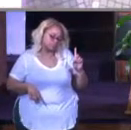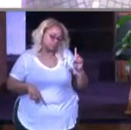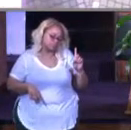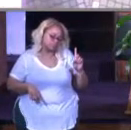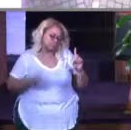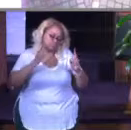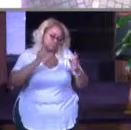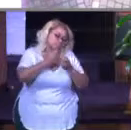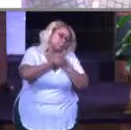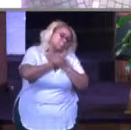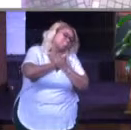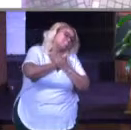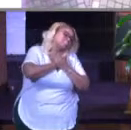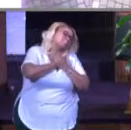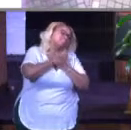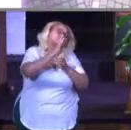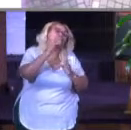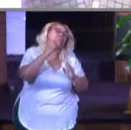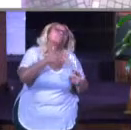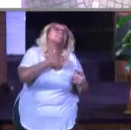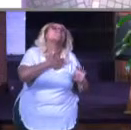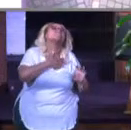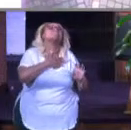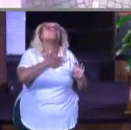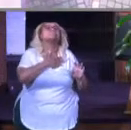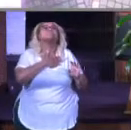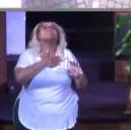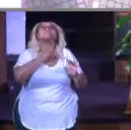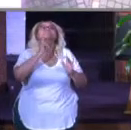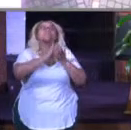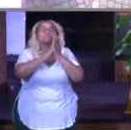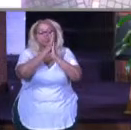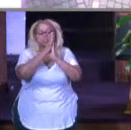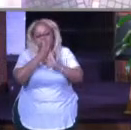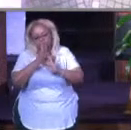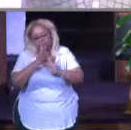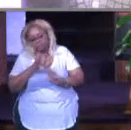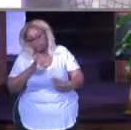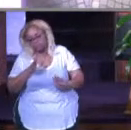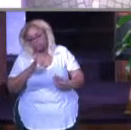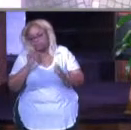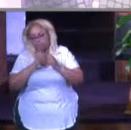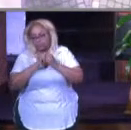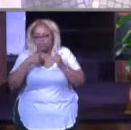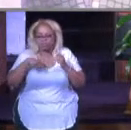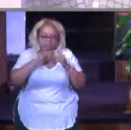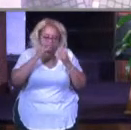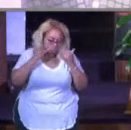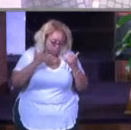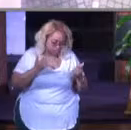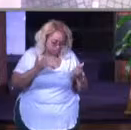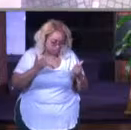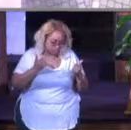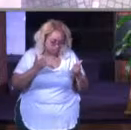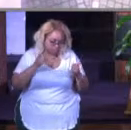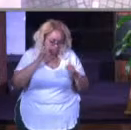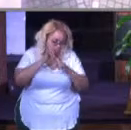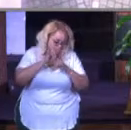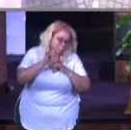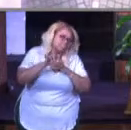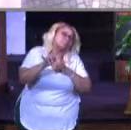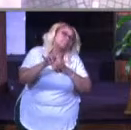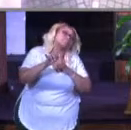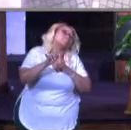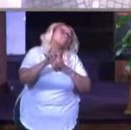Now may your love, may your grace, and may your peace be with us now